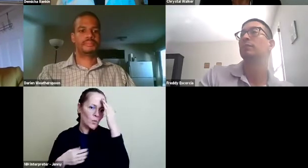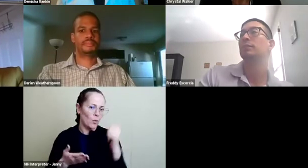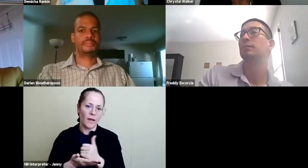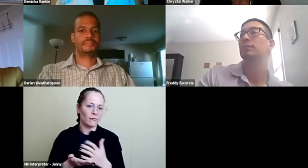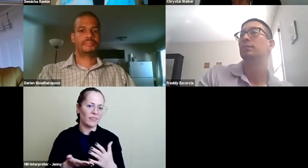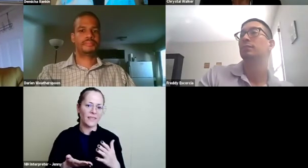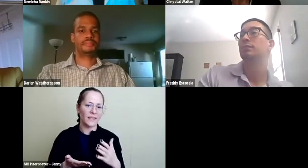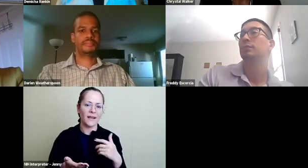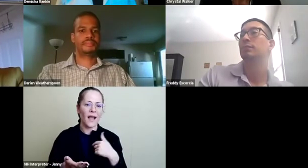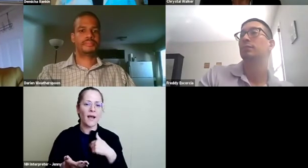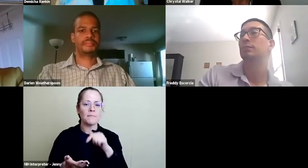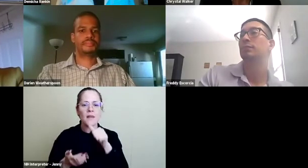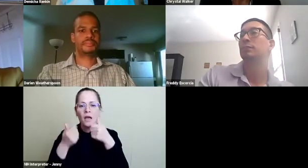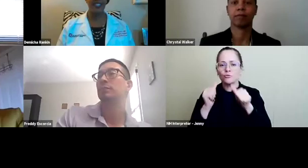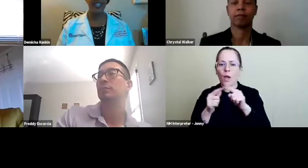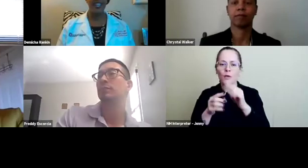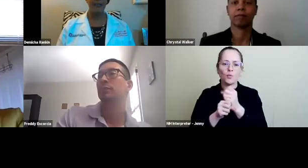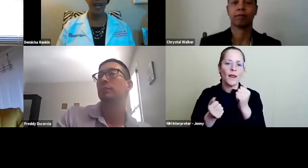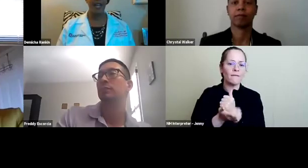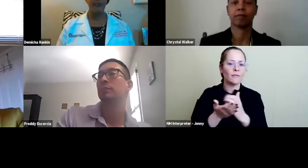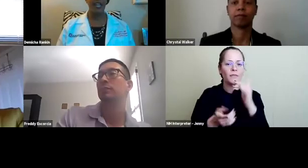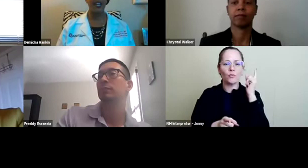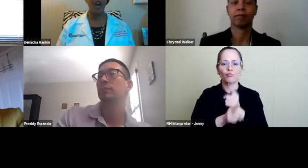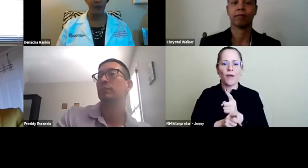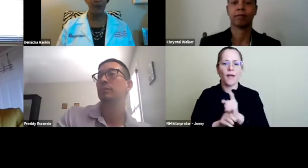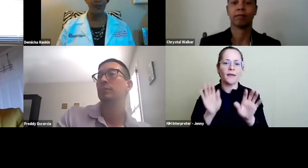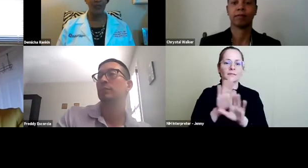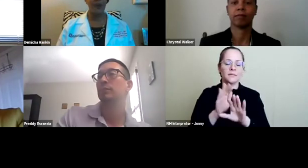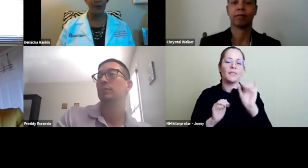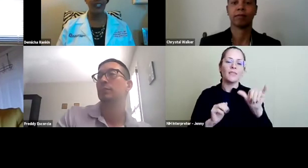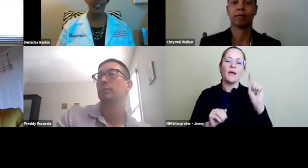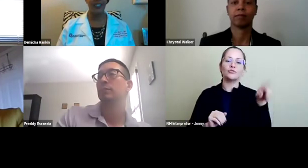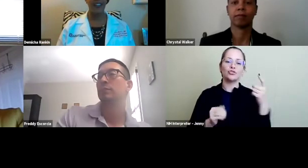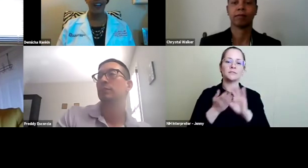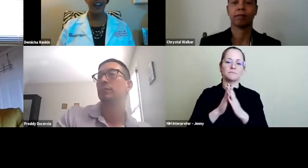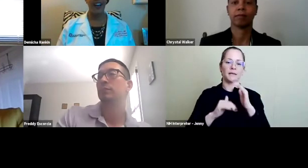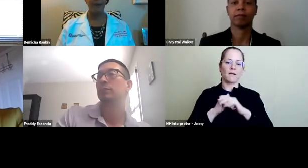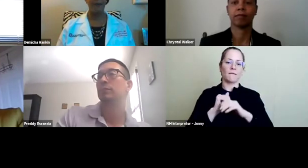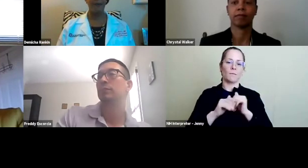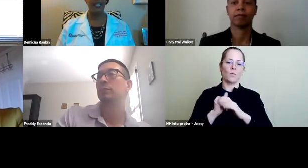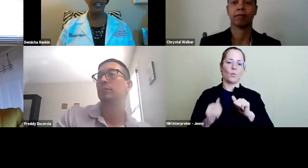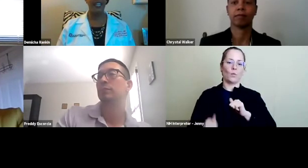or trying to get everything right. It's just, it's a matter of being comfortable in your own skin,